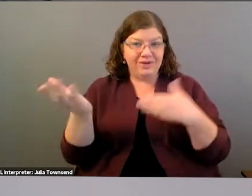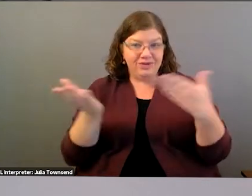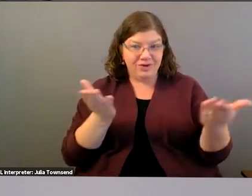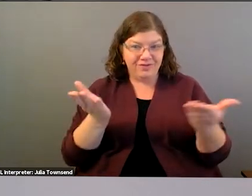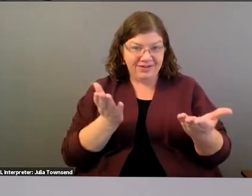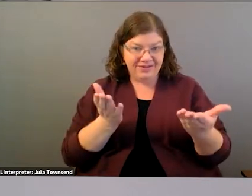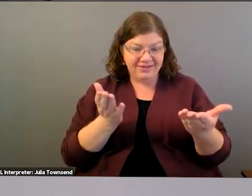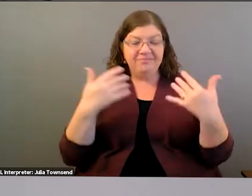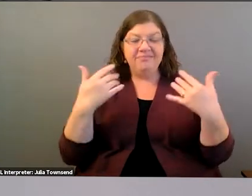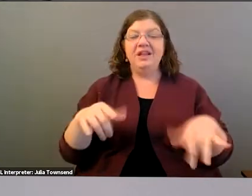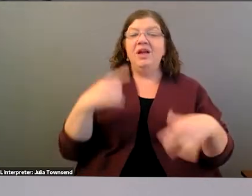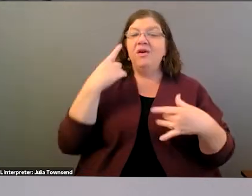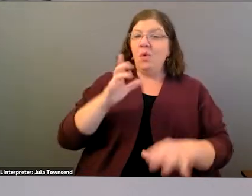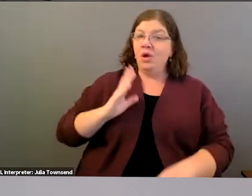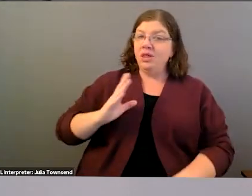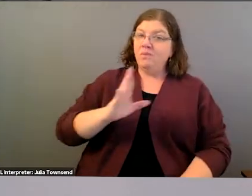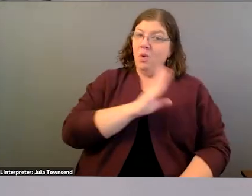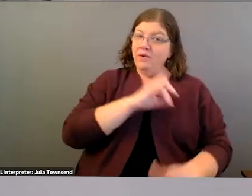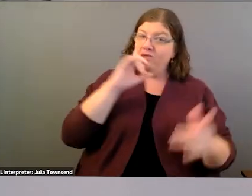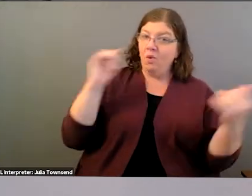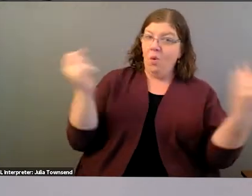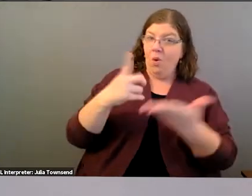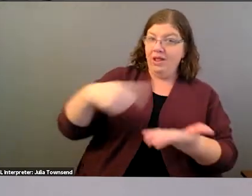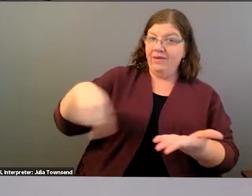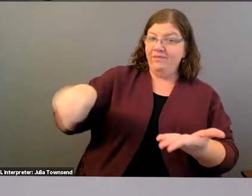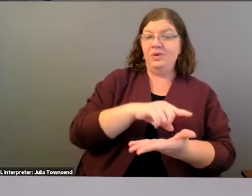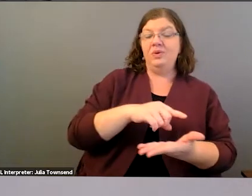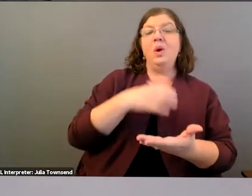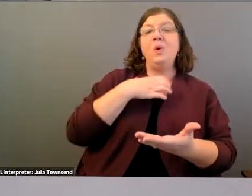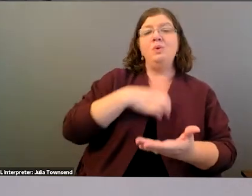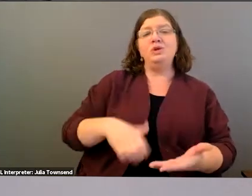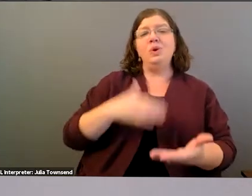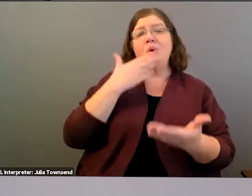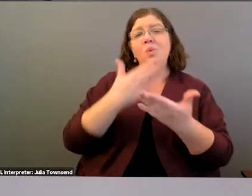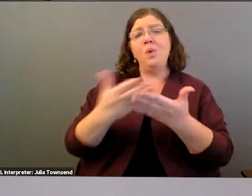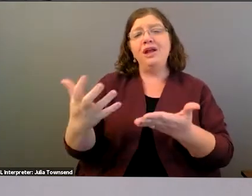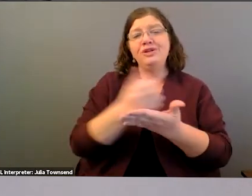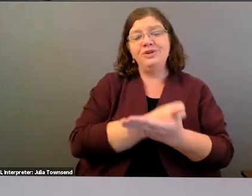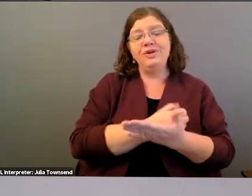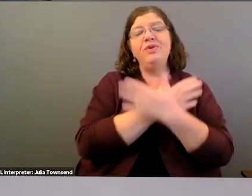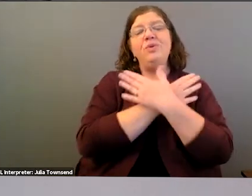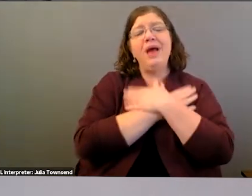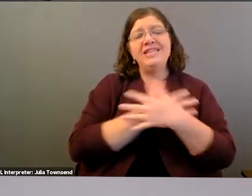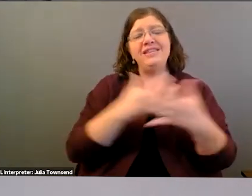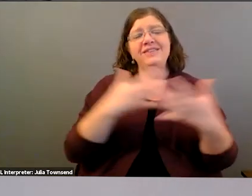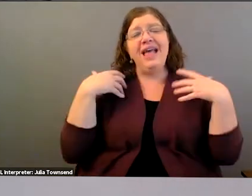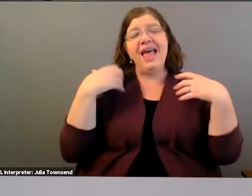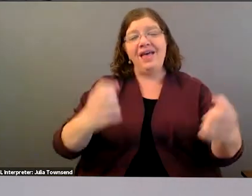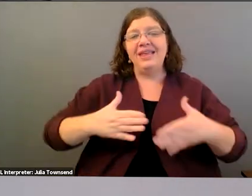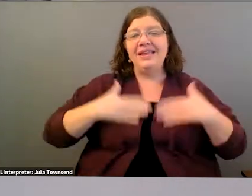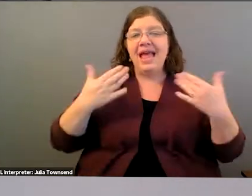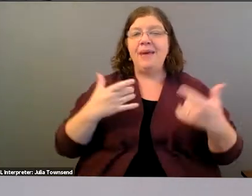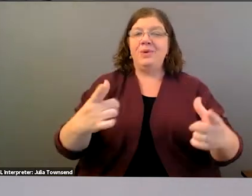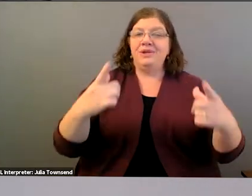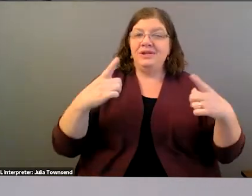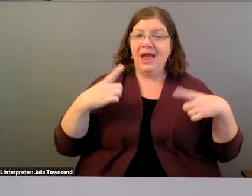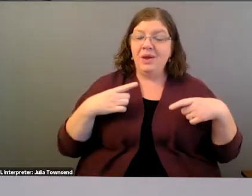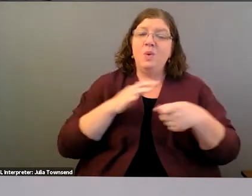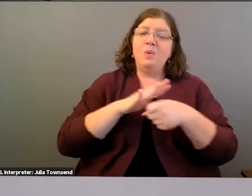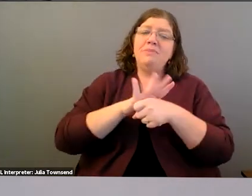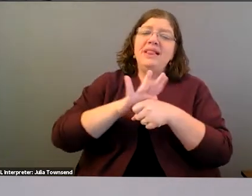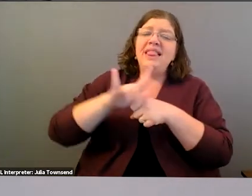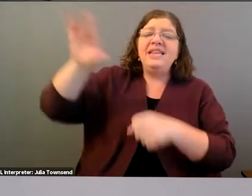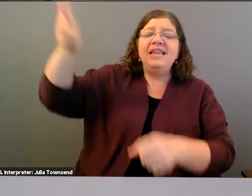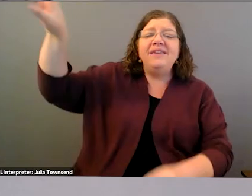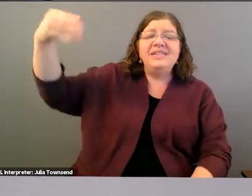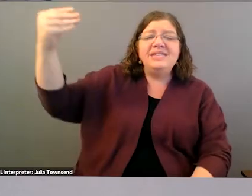on behalf of the board, to all of you, I wish you a well-deserved, restful, healthy, and happy retirement with plenty of sunshine